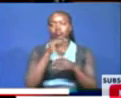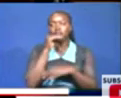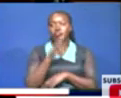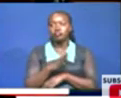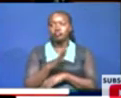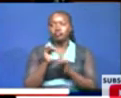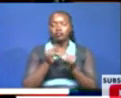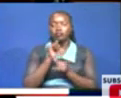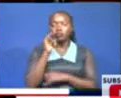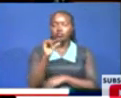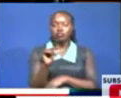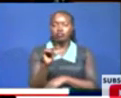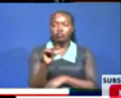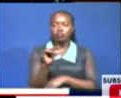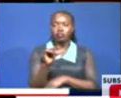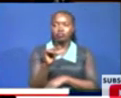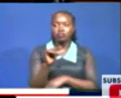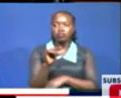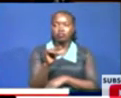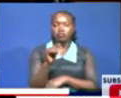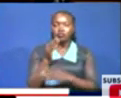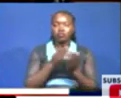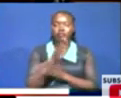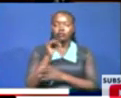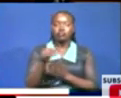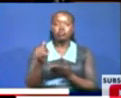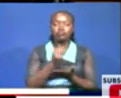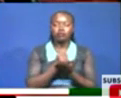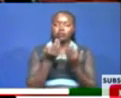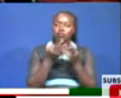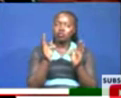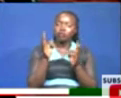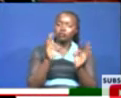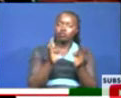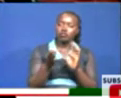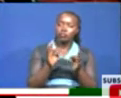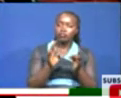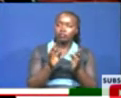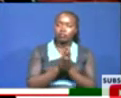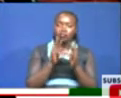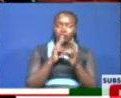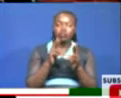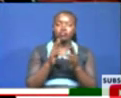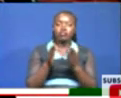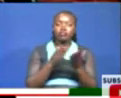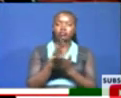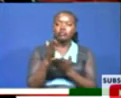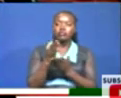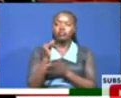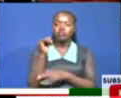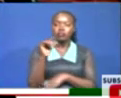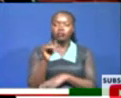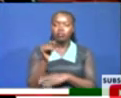new Inspector General of Police will ensure that the recruitment is free and fair. The report on approval of Inspector General